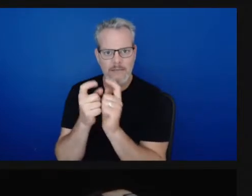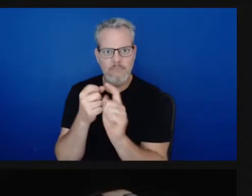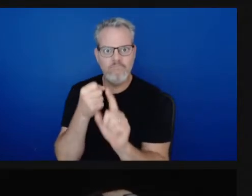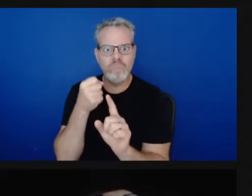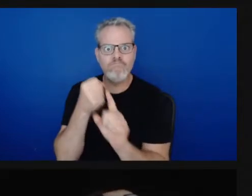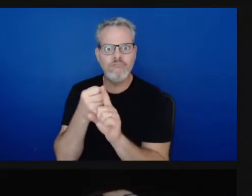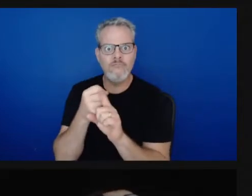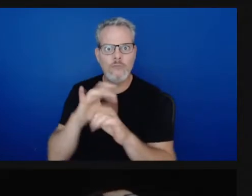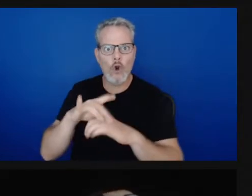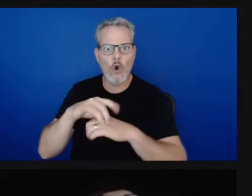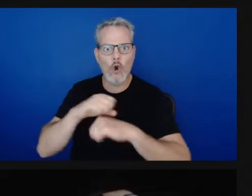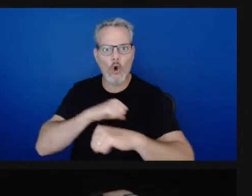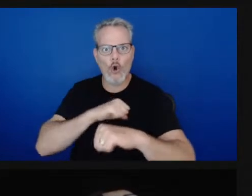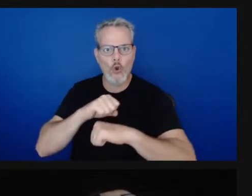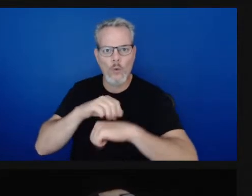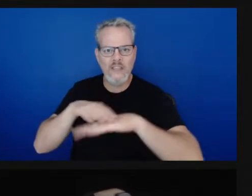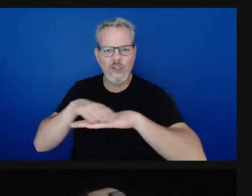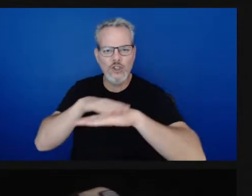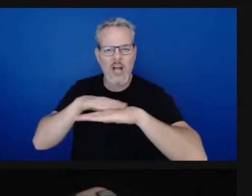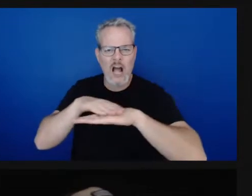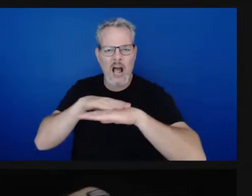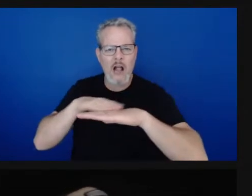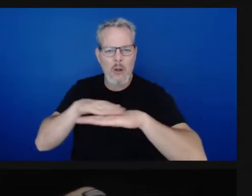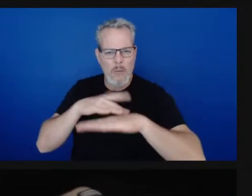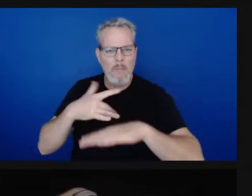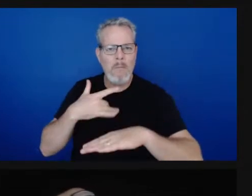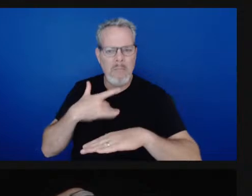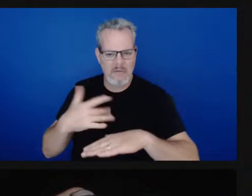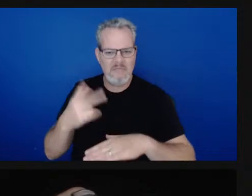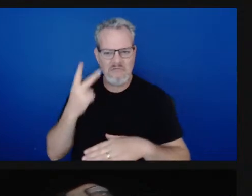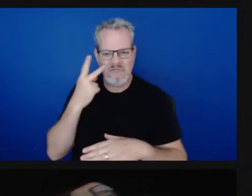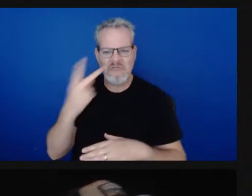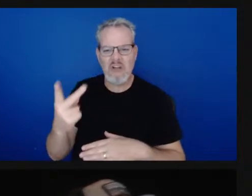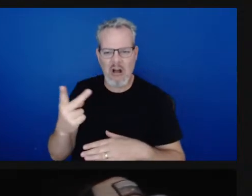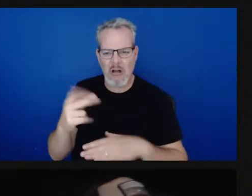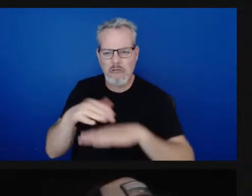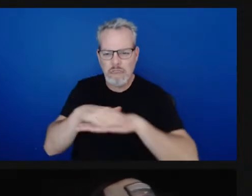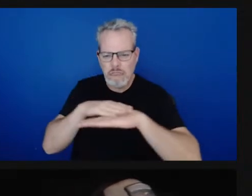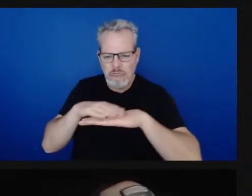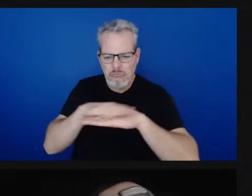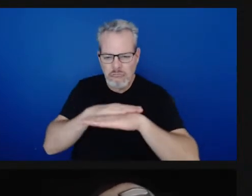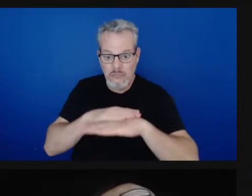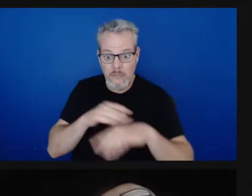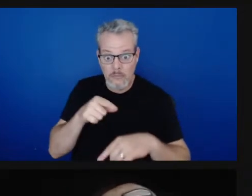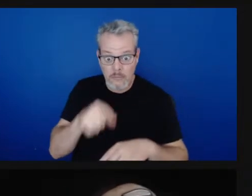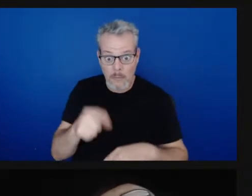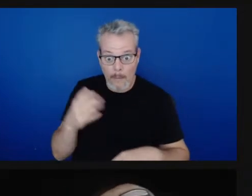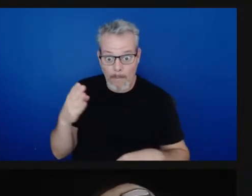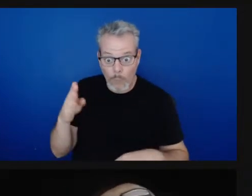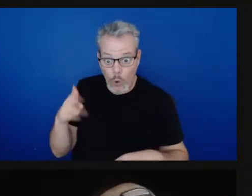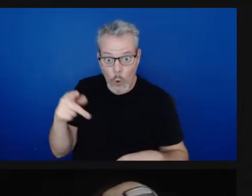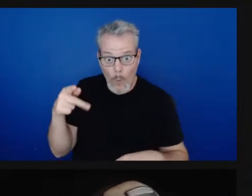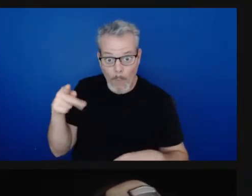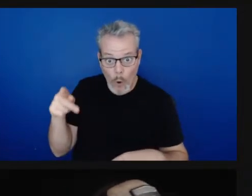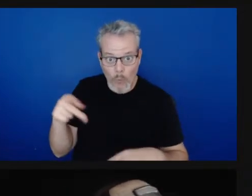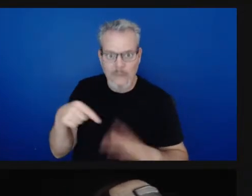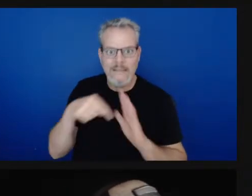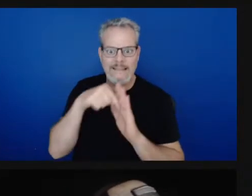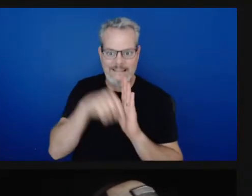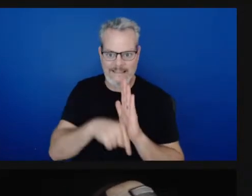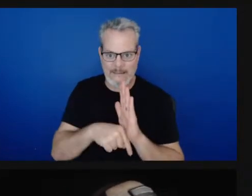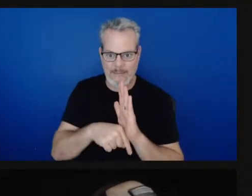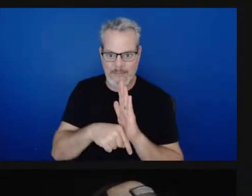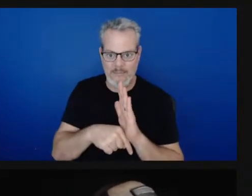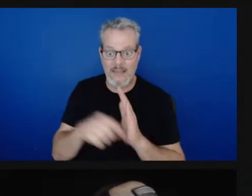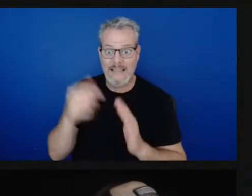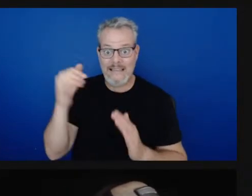that was pretty shallow. Or the deep one and a shallow one. So here's the deep earthquakes and the shallow ones.